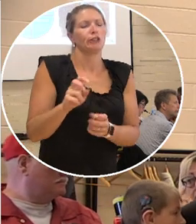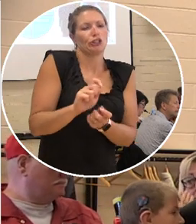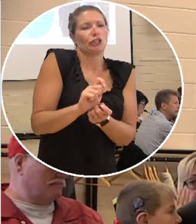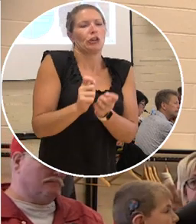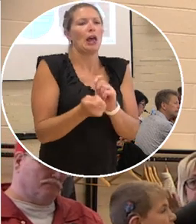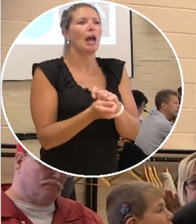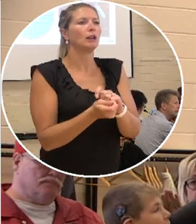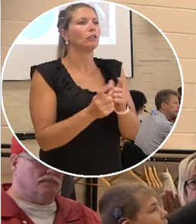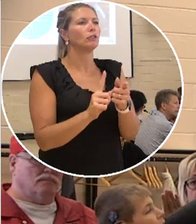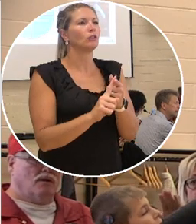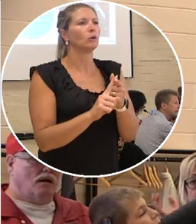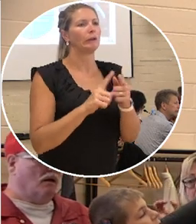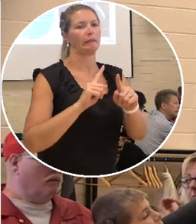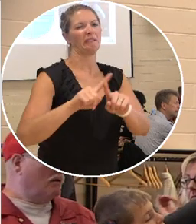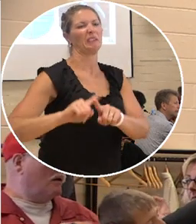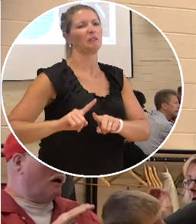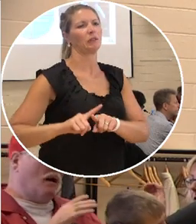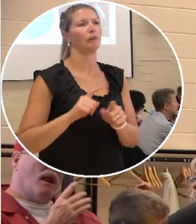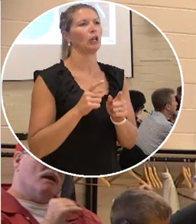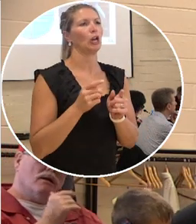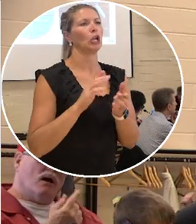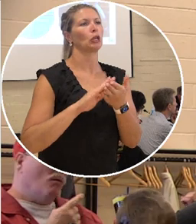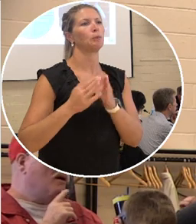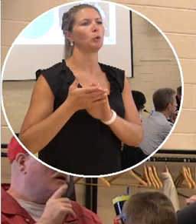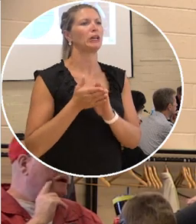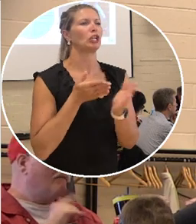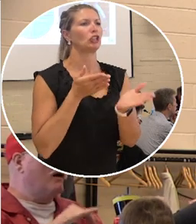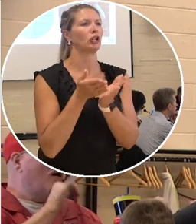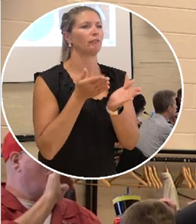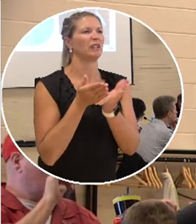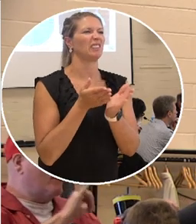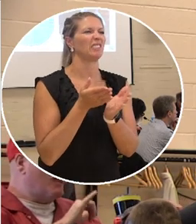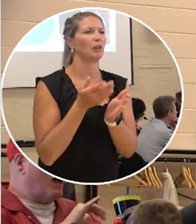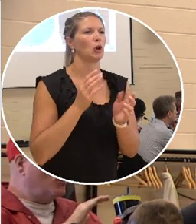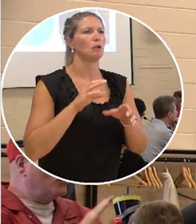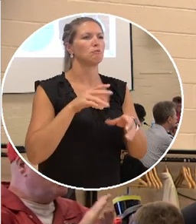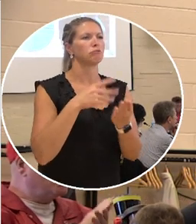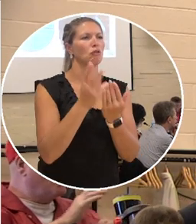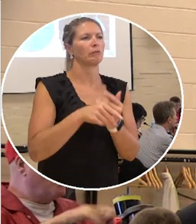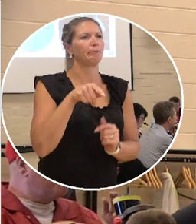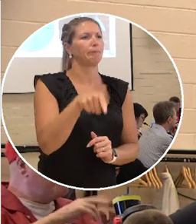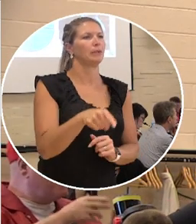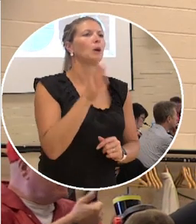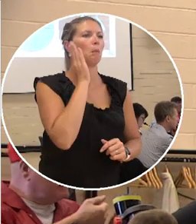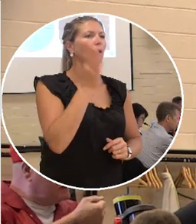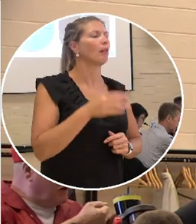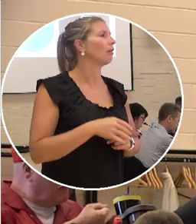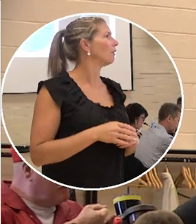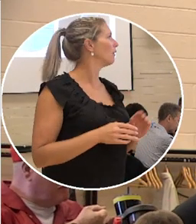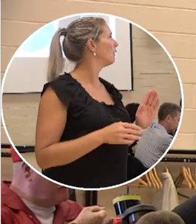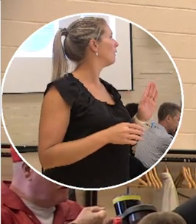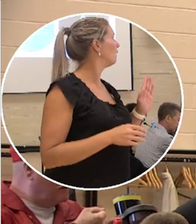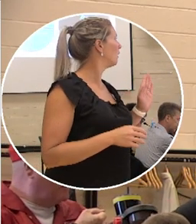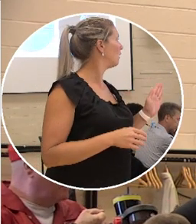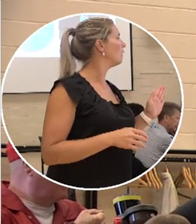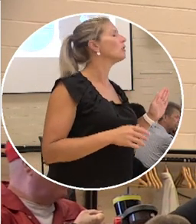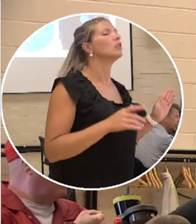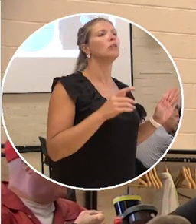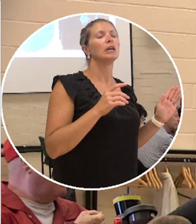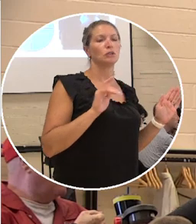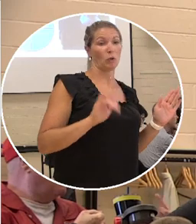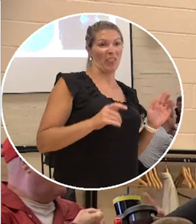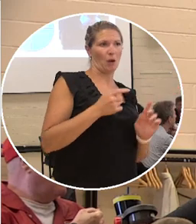services that have come together to form a... So there'd be no money coming to the district from that particular school? That's